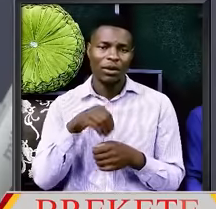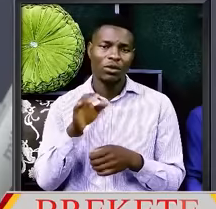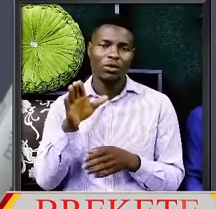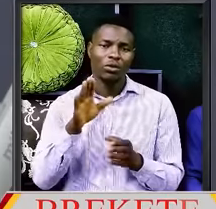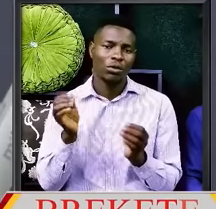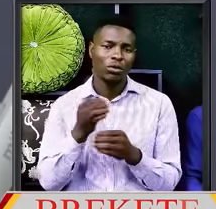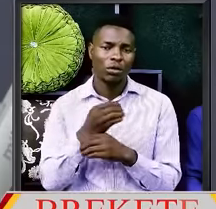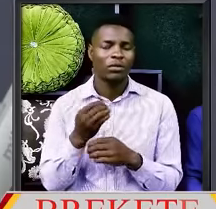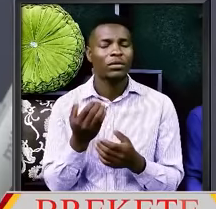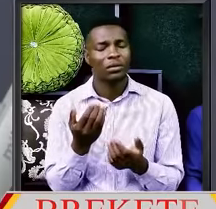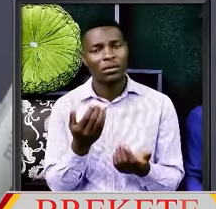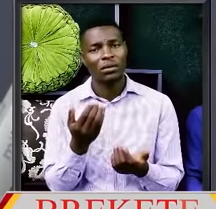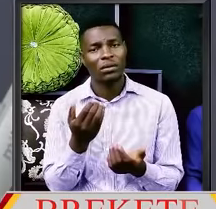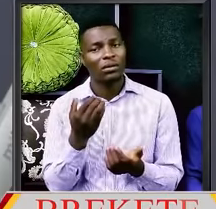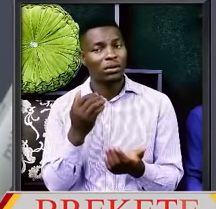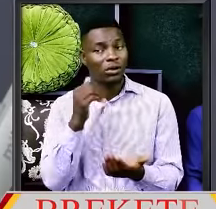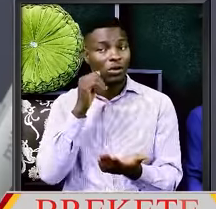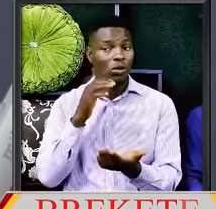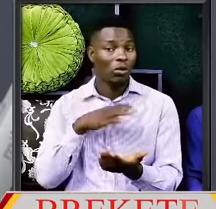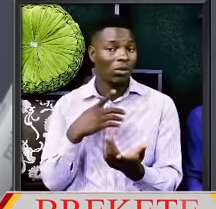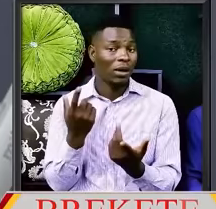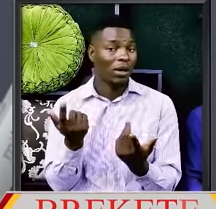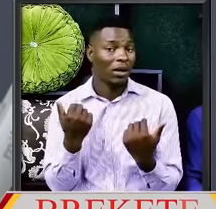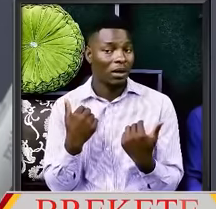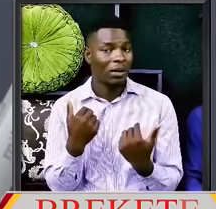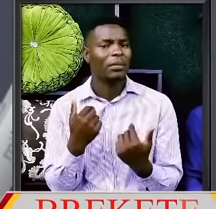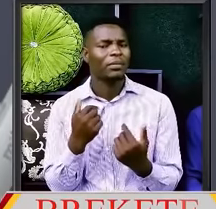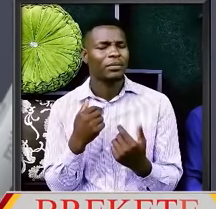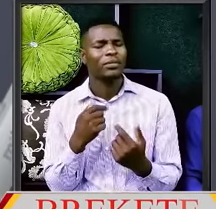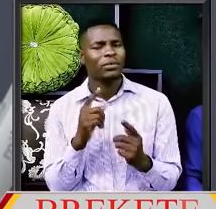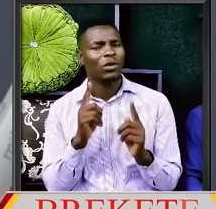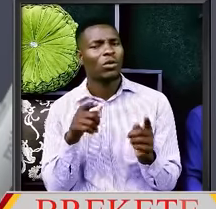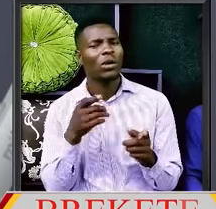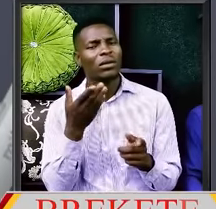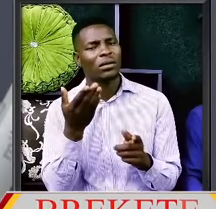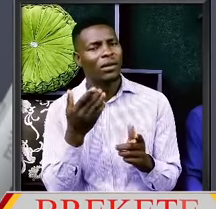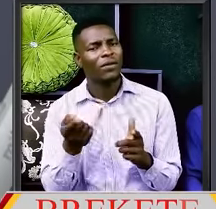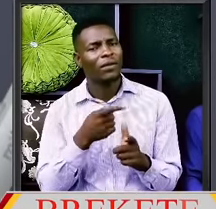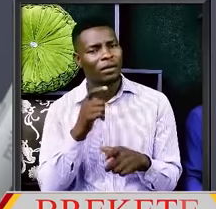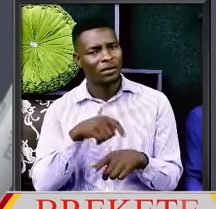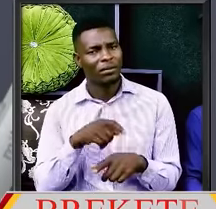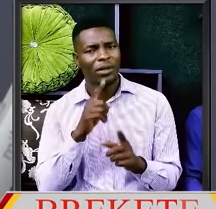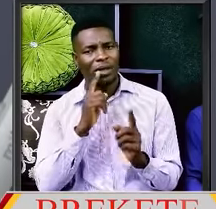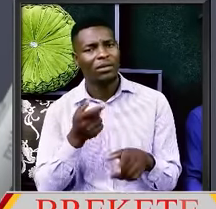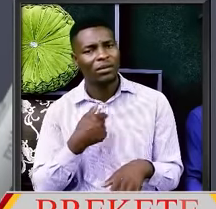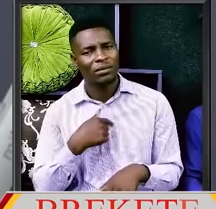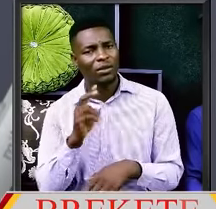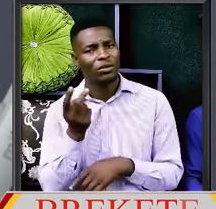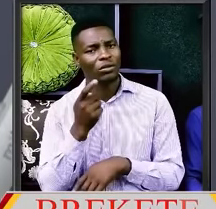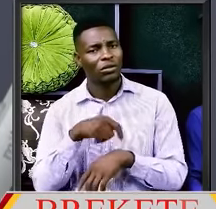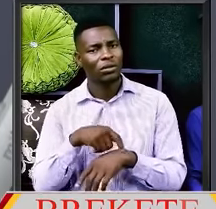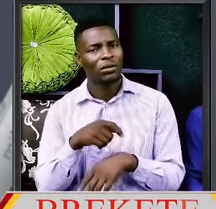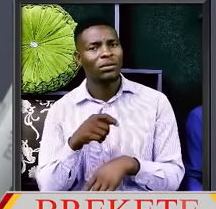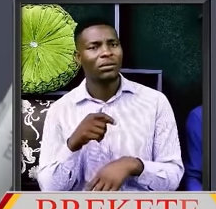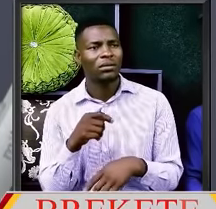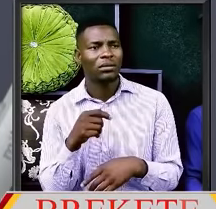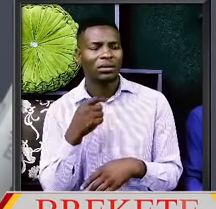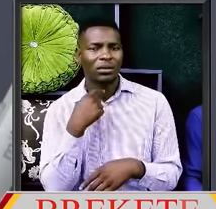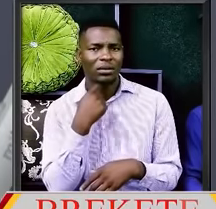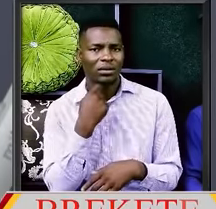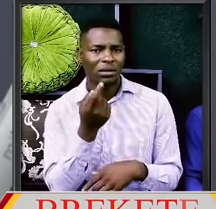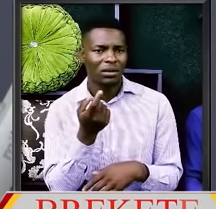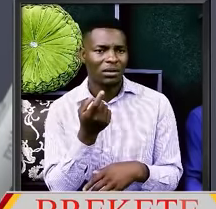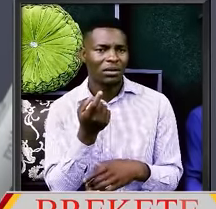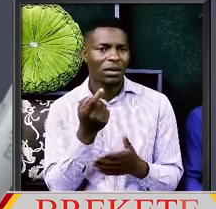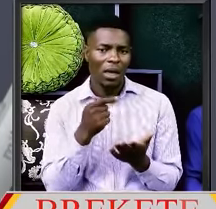when she handled my case, I went there the first time, she answered me. The second time, she said, she didn't pay my money.